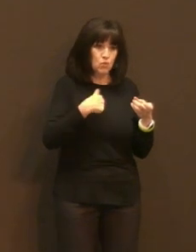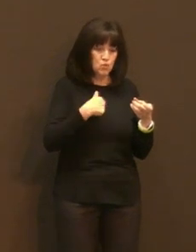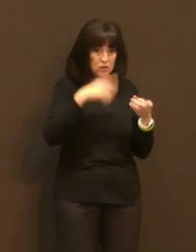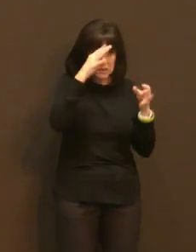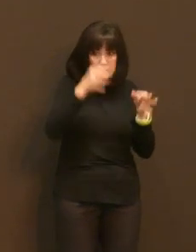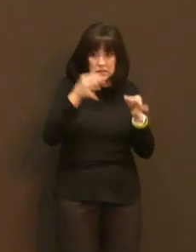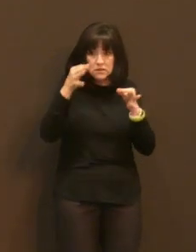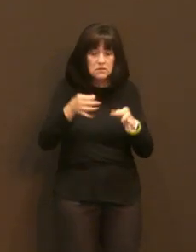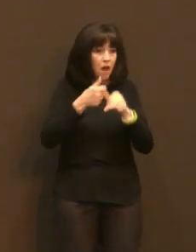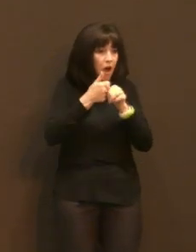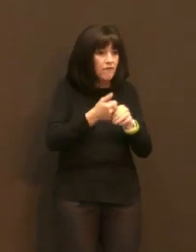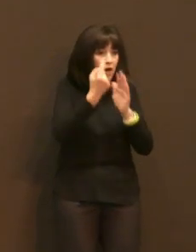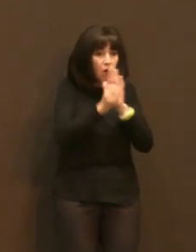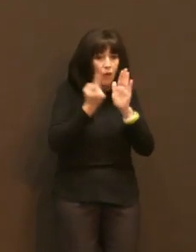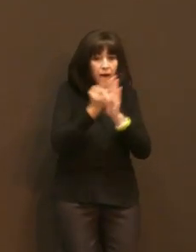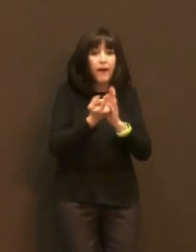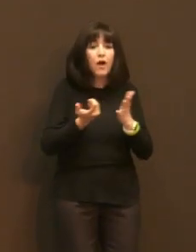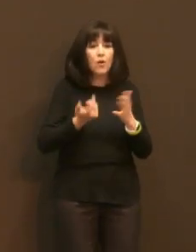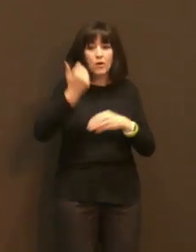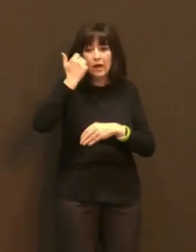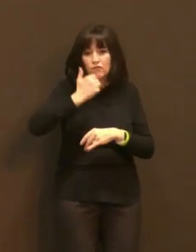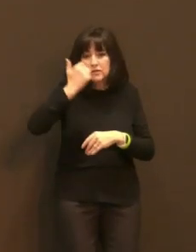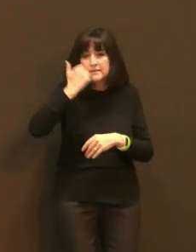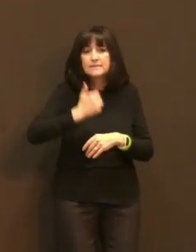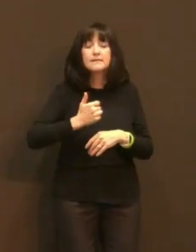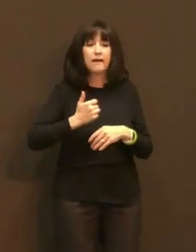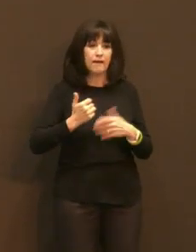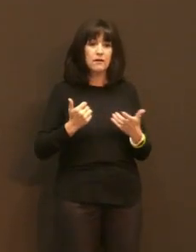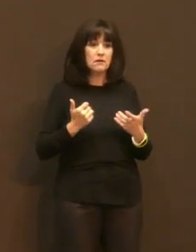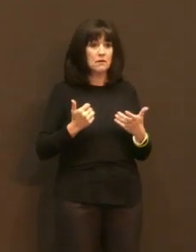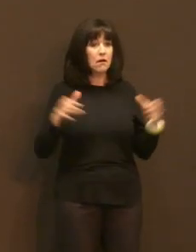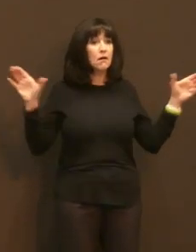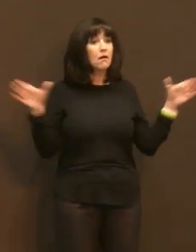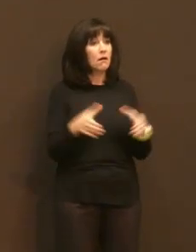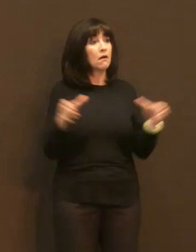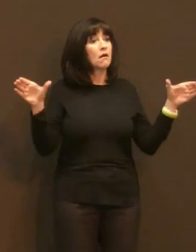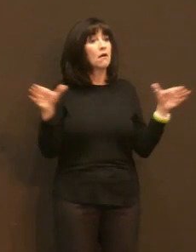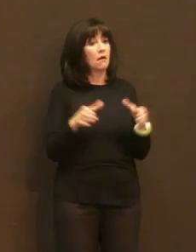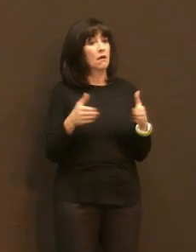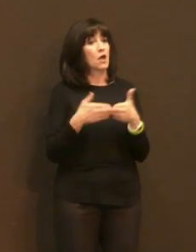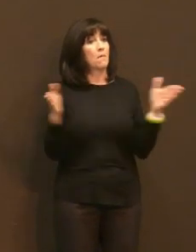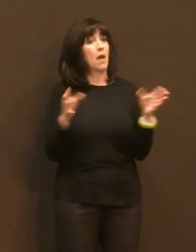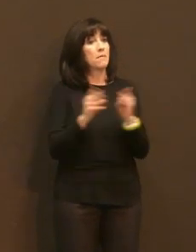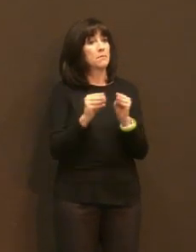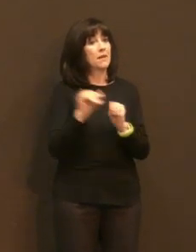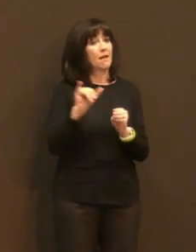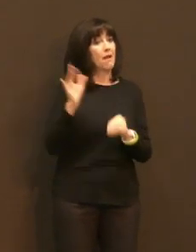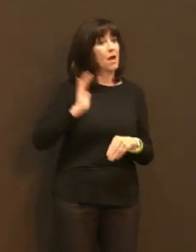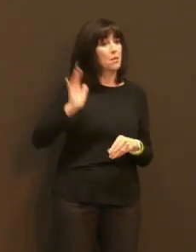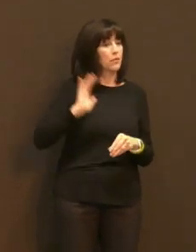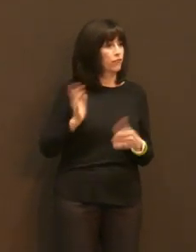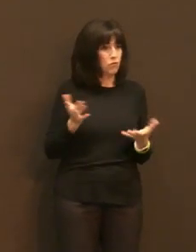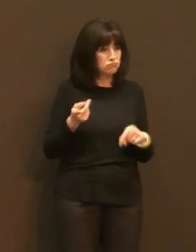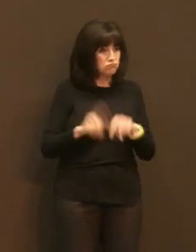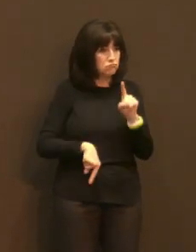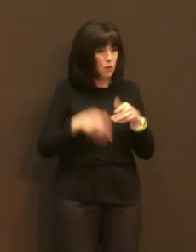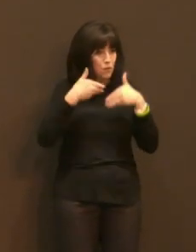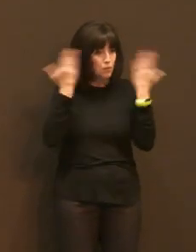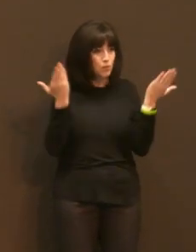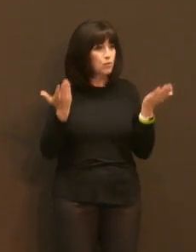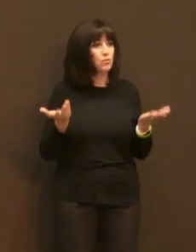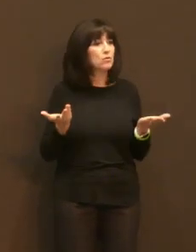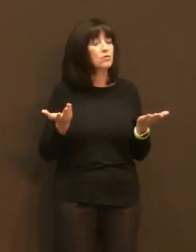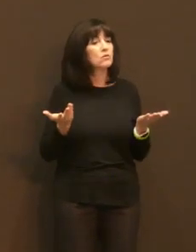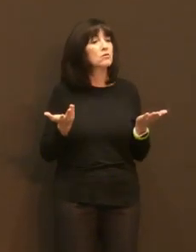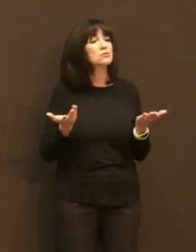hour basis, and we're not able to have committee meetings and public meetings and all of that. We do our best to share information